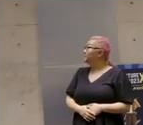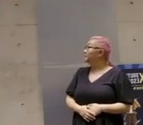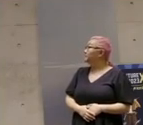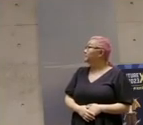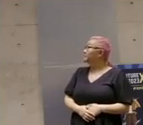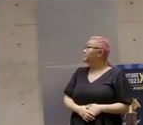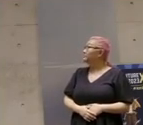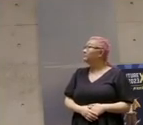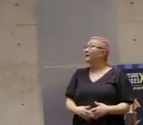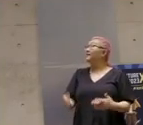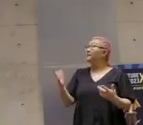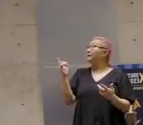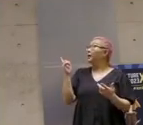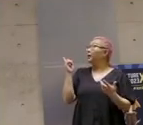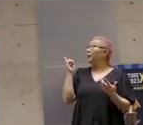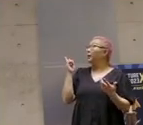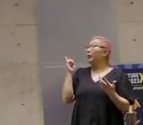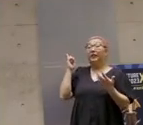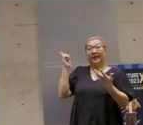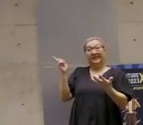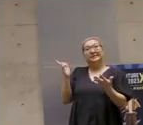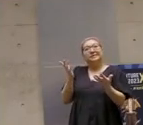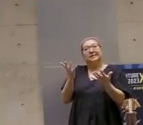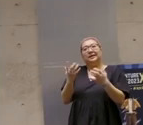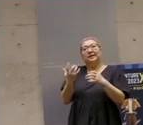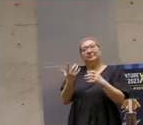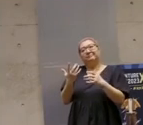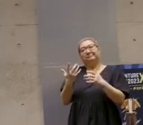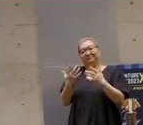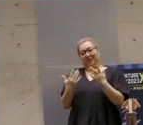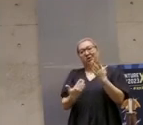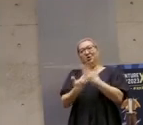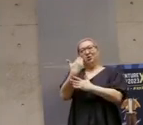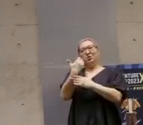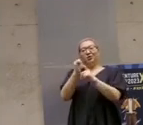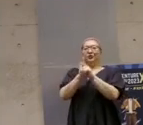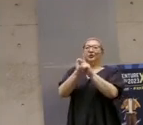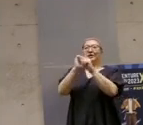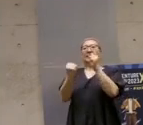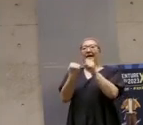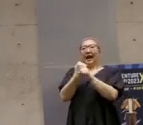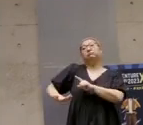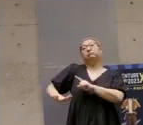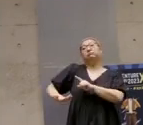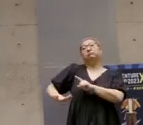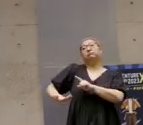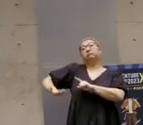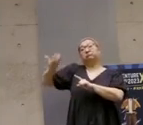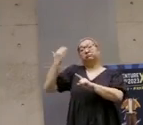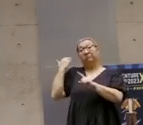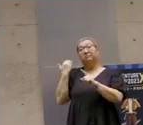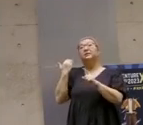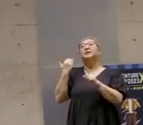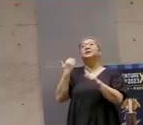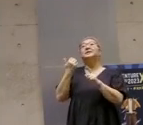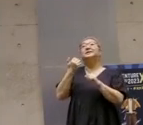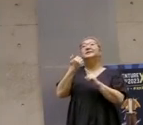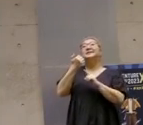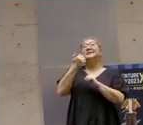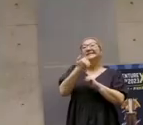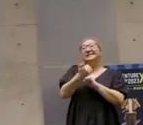here's the game, Broken Sword, Shadow of the Templars, Reforged, going from the original resolution of 640-400 to